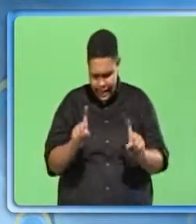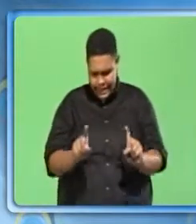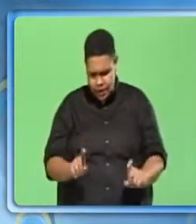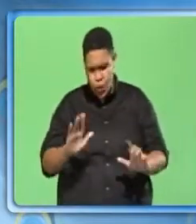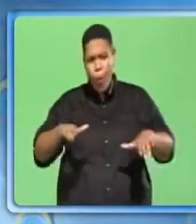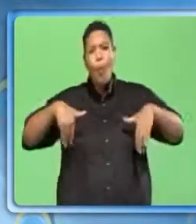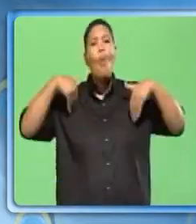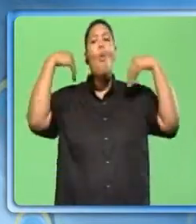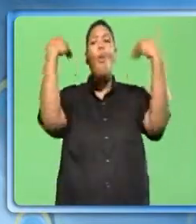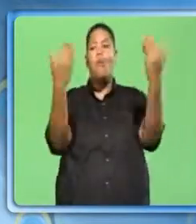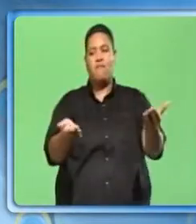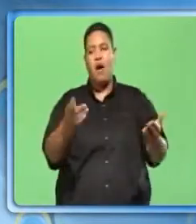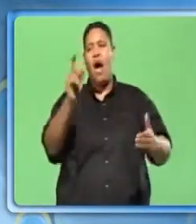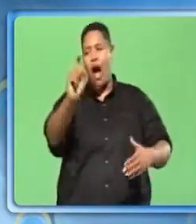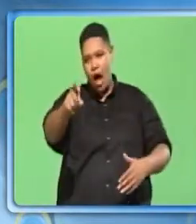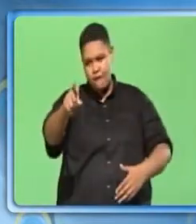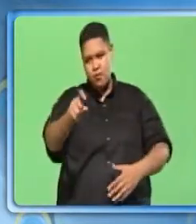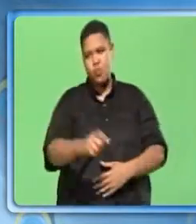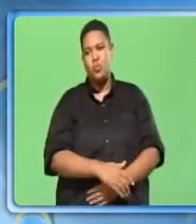all over again.